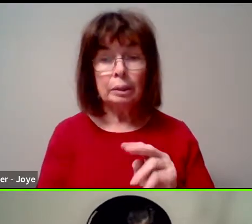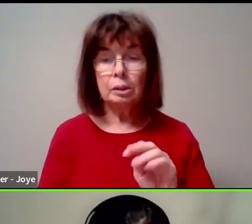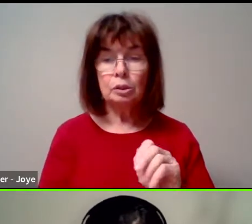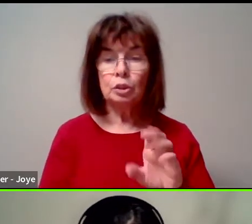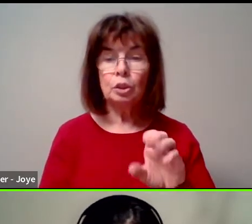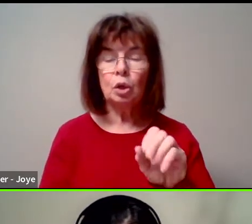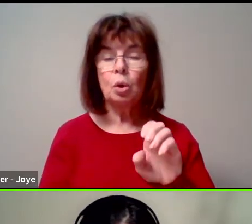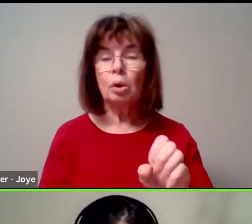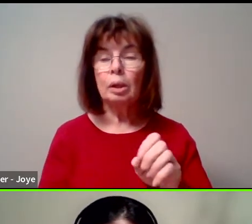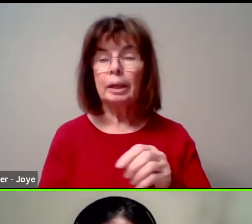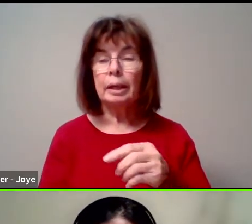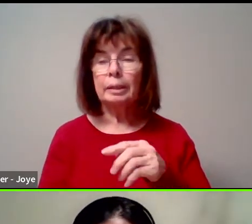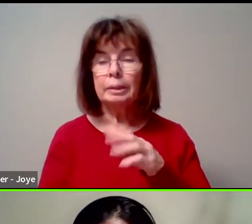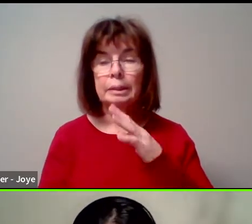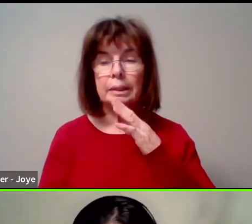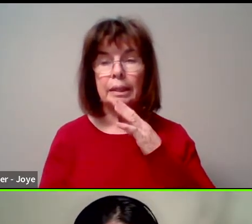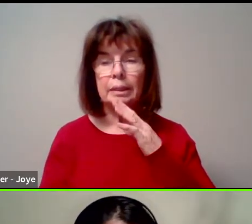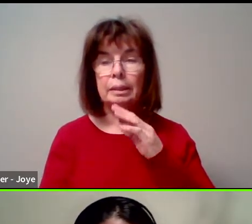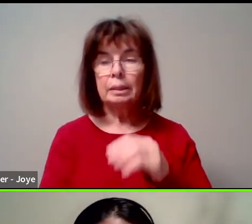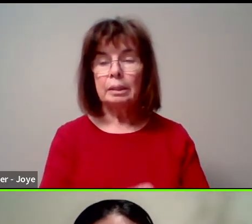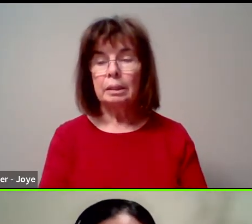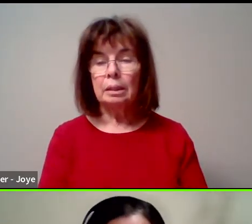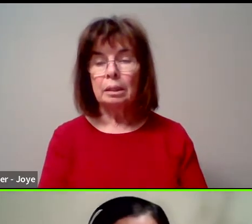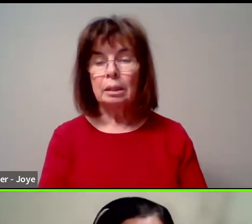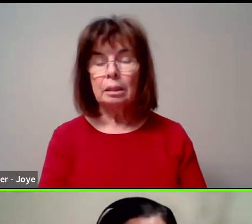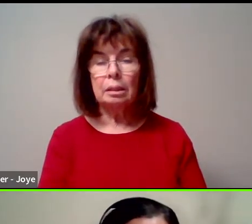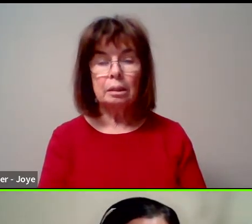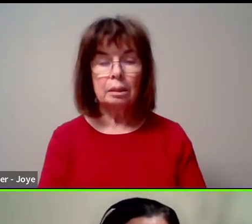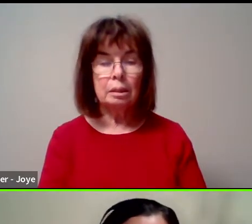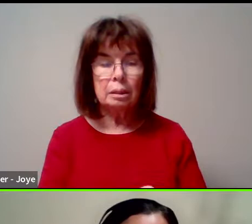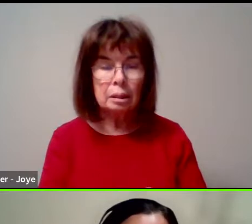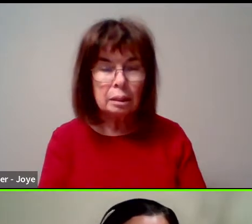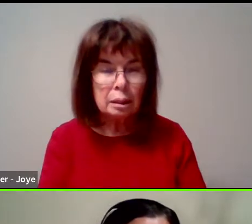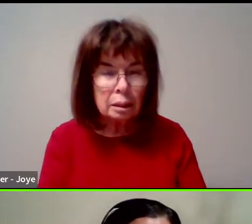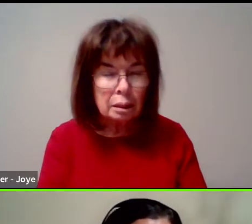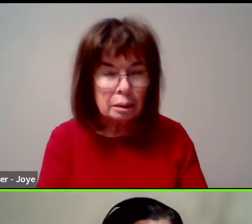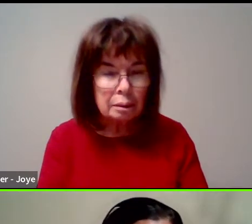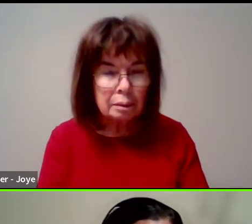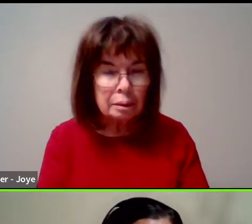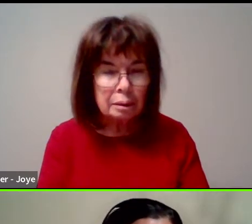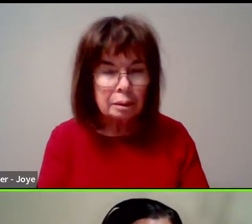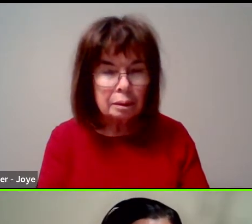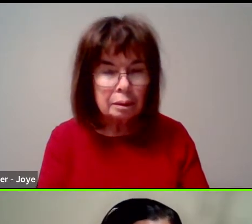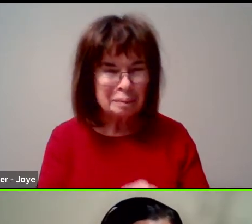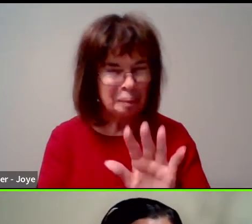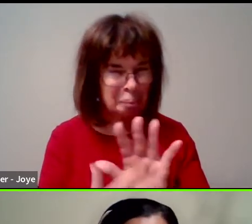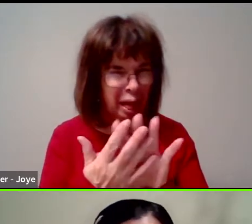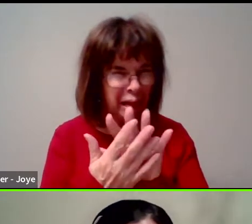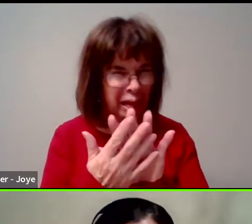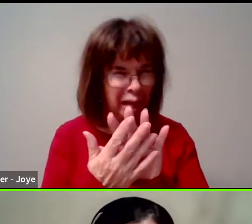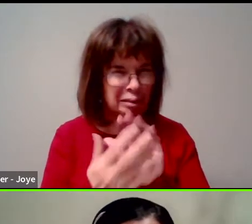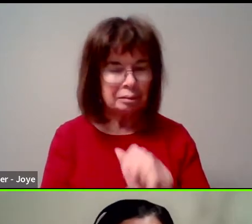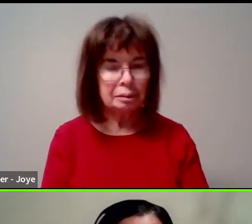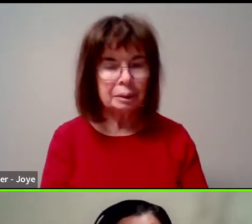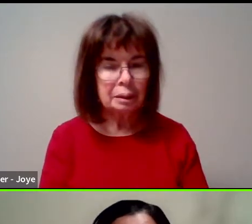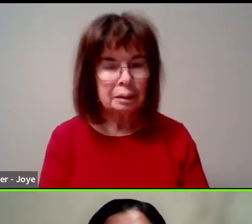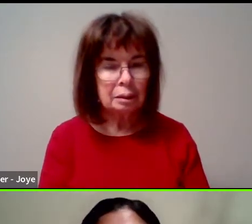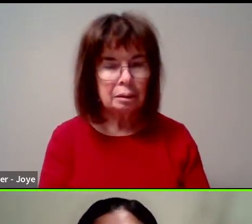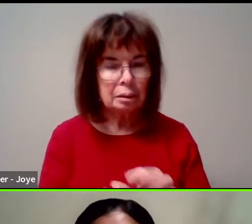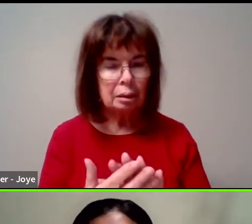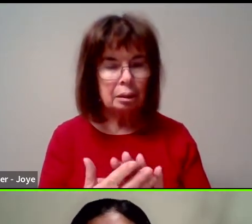of a key part to our engagement and outreach in the community, it was definitely our team of